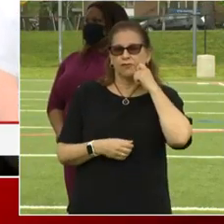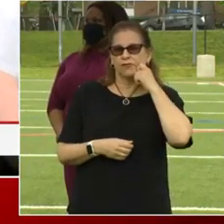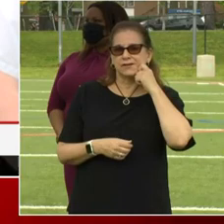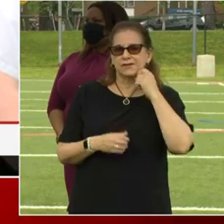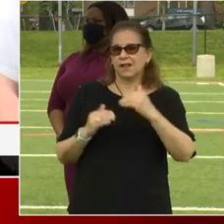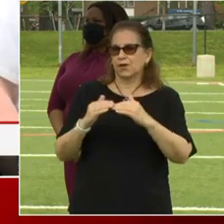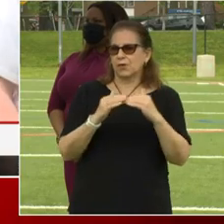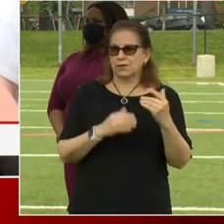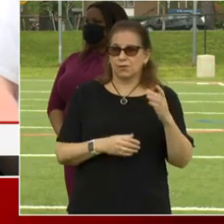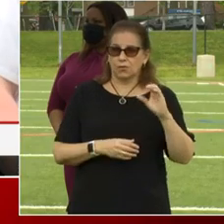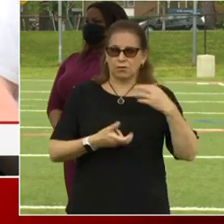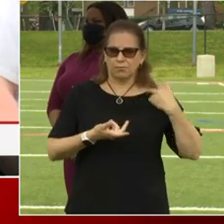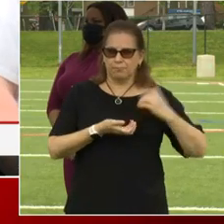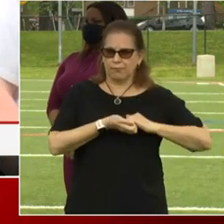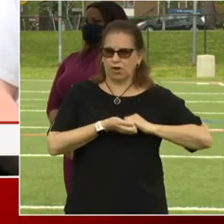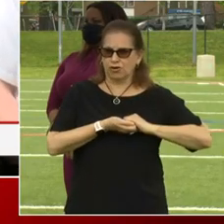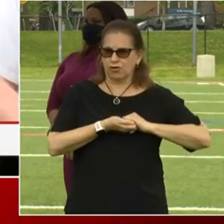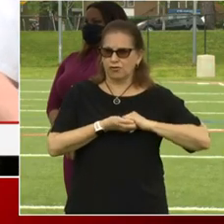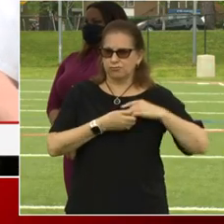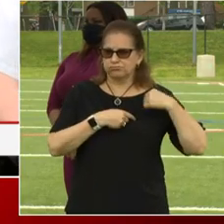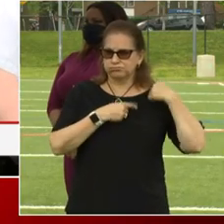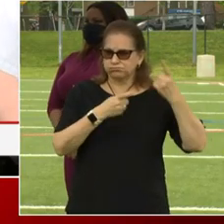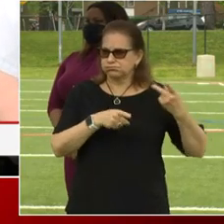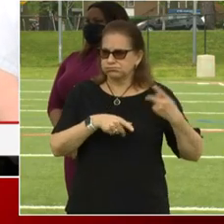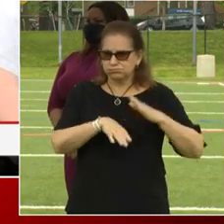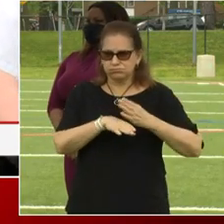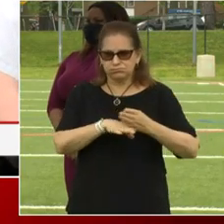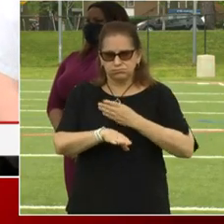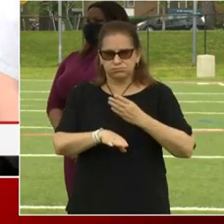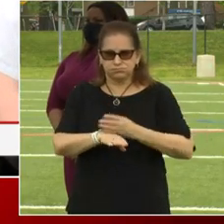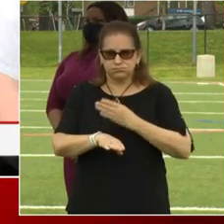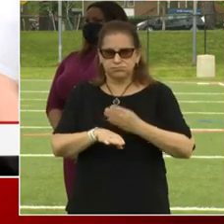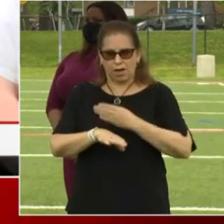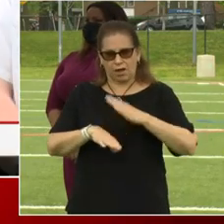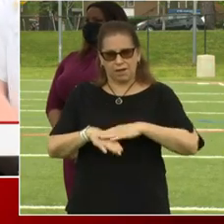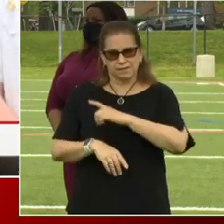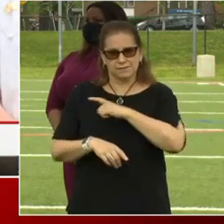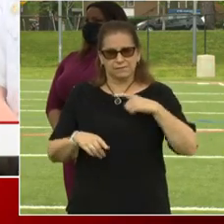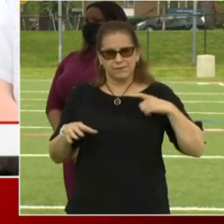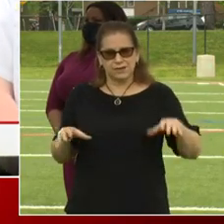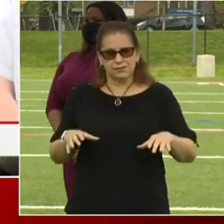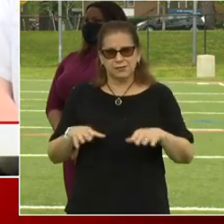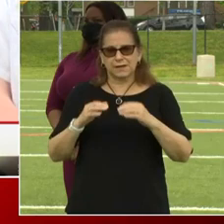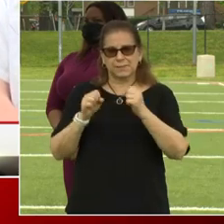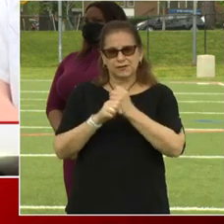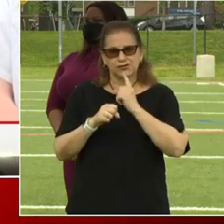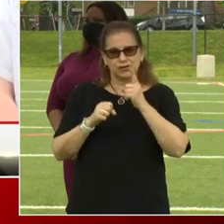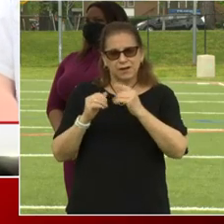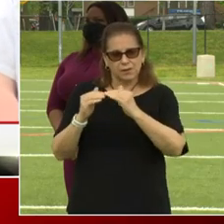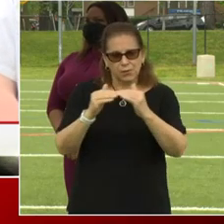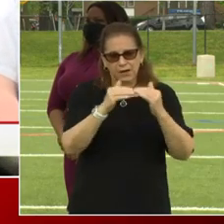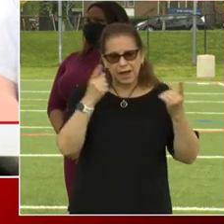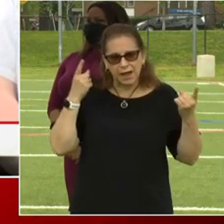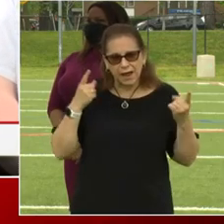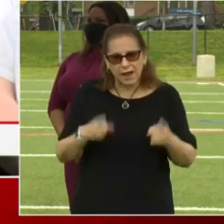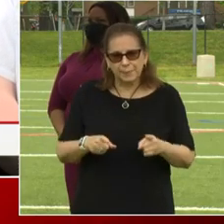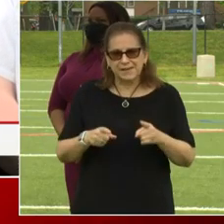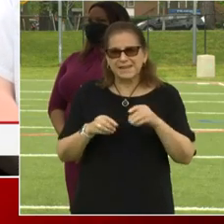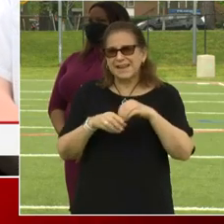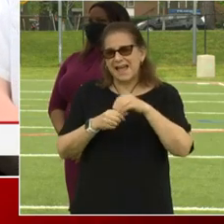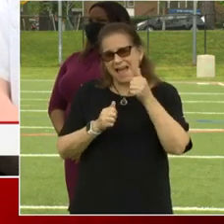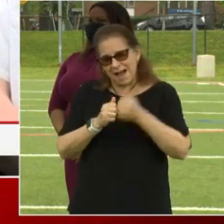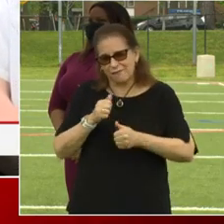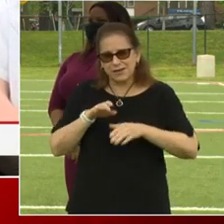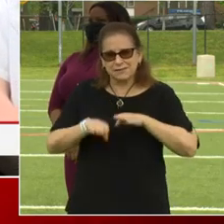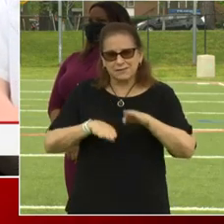substantial revisions to the legislation to ensure that equity is involved in every step of the land